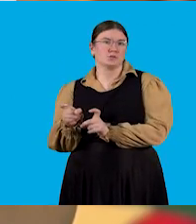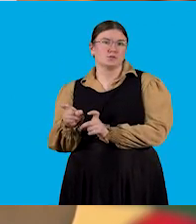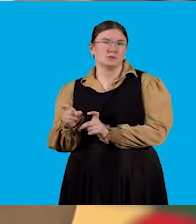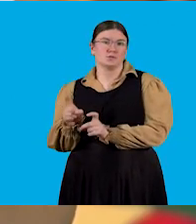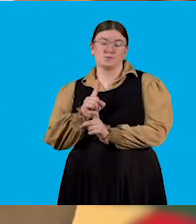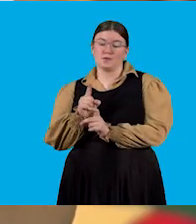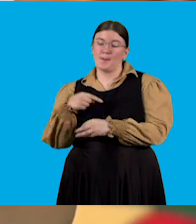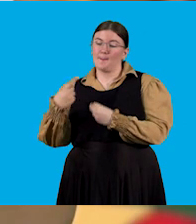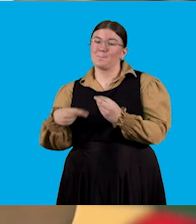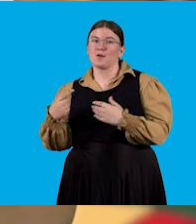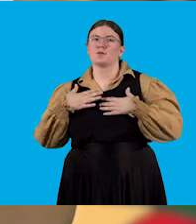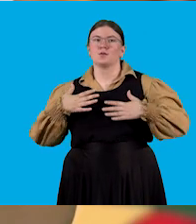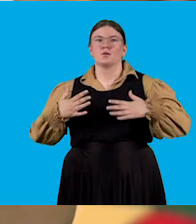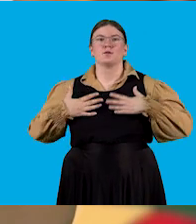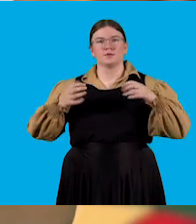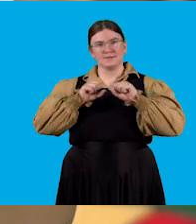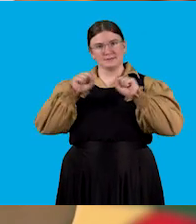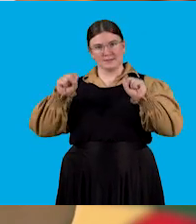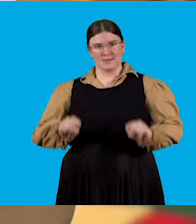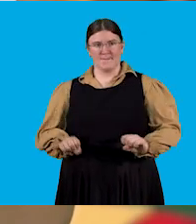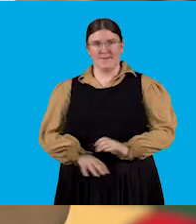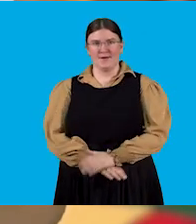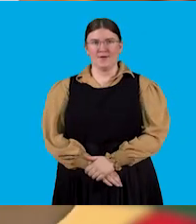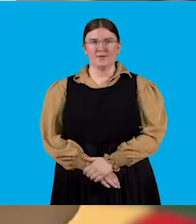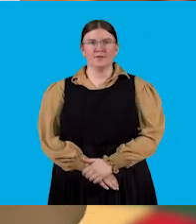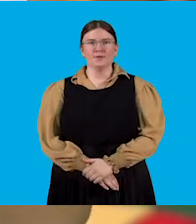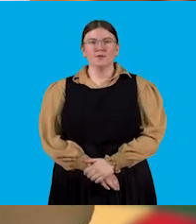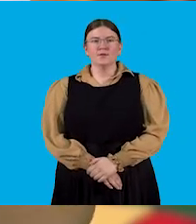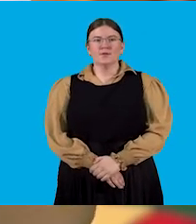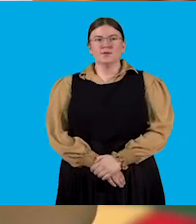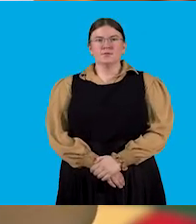questions related to the respiratory system.